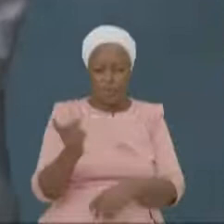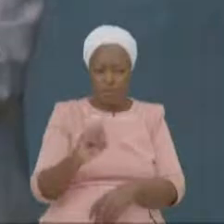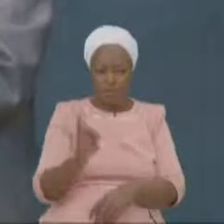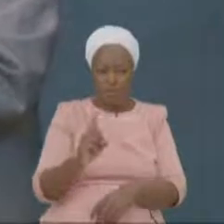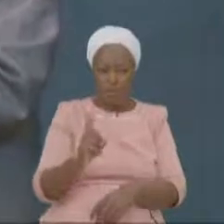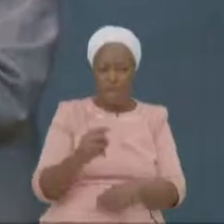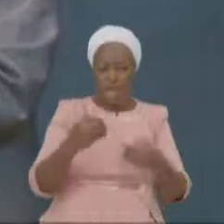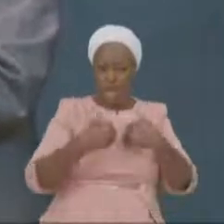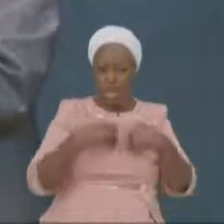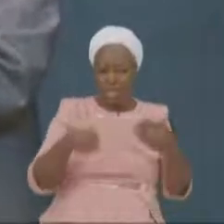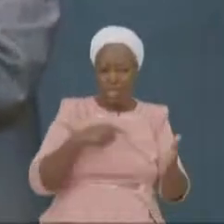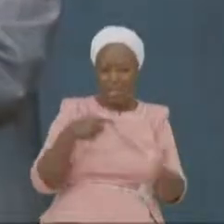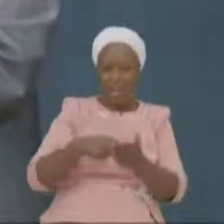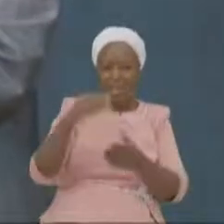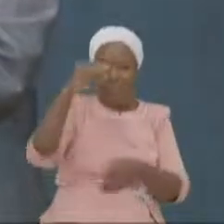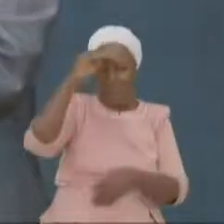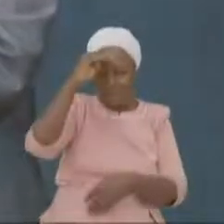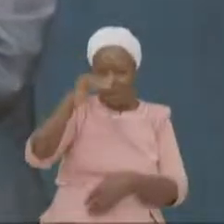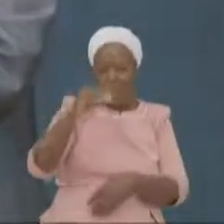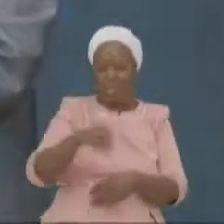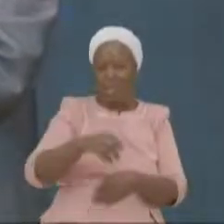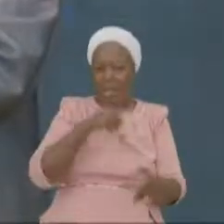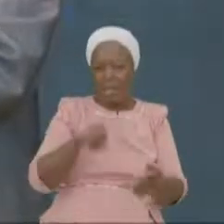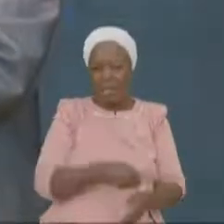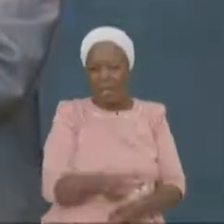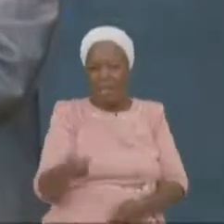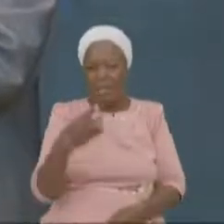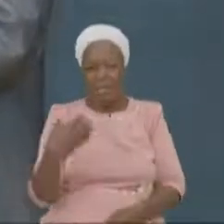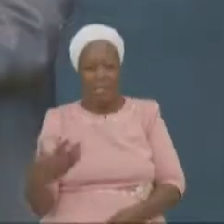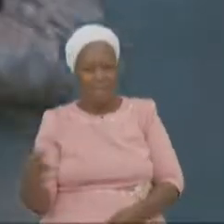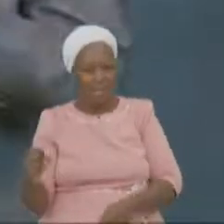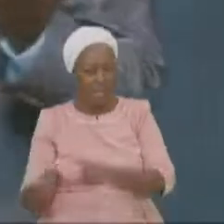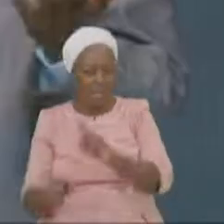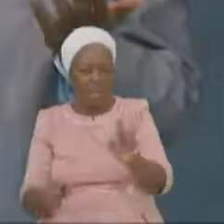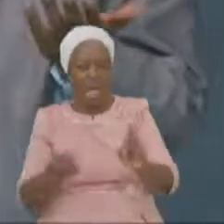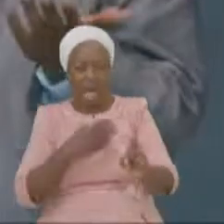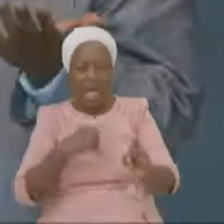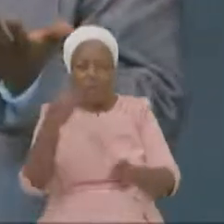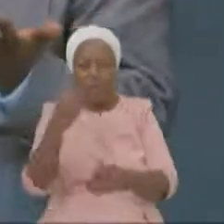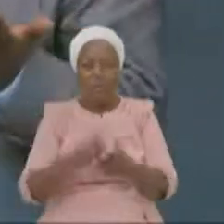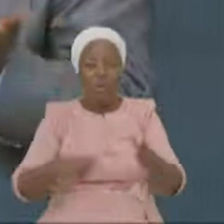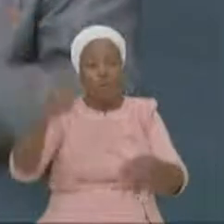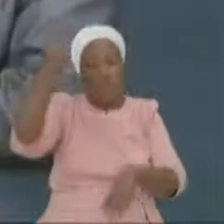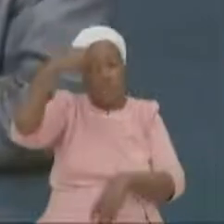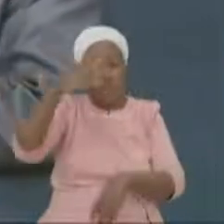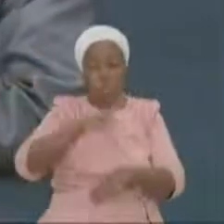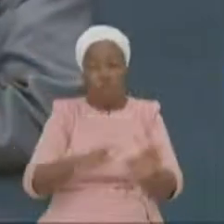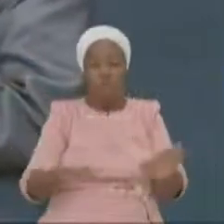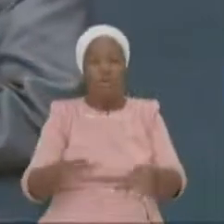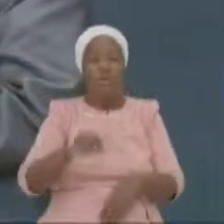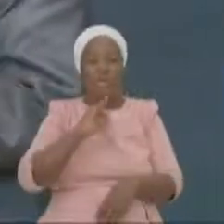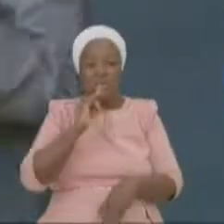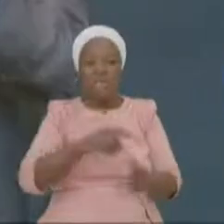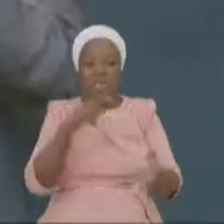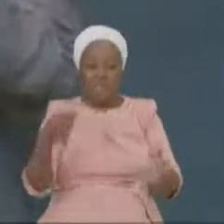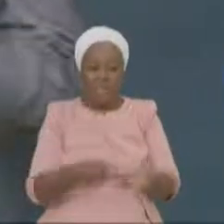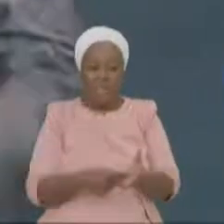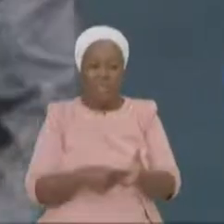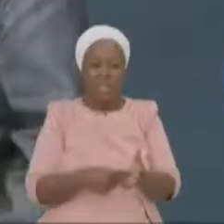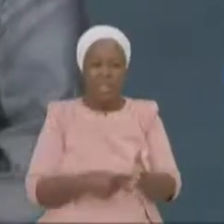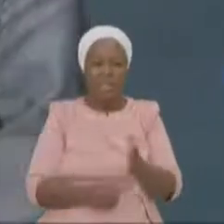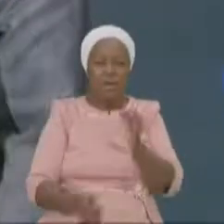hath this man these things? And what wisdom is this which